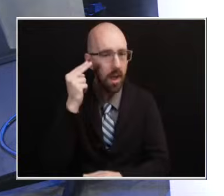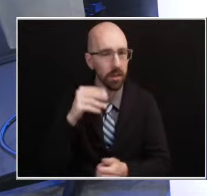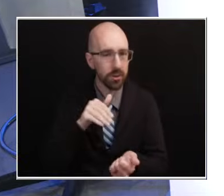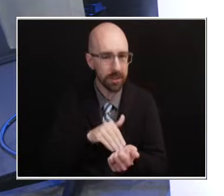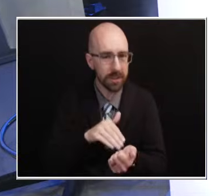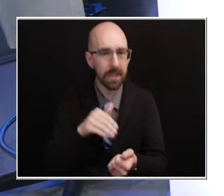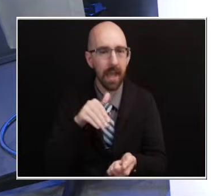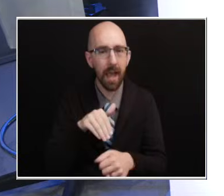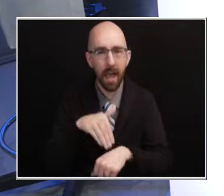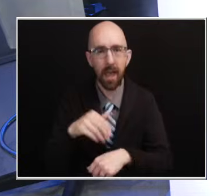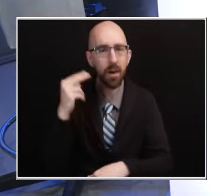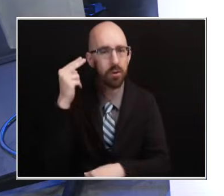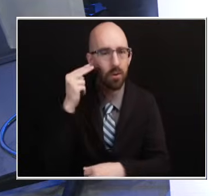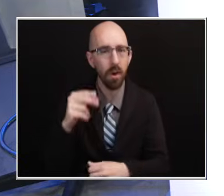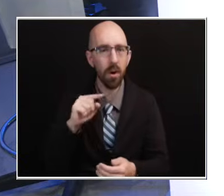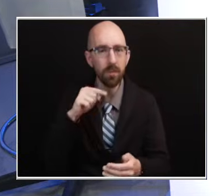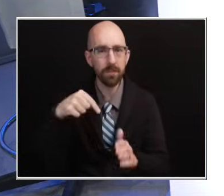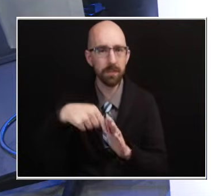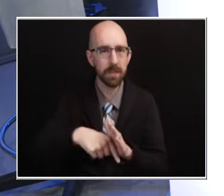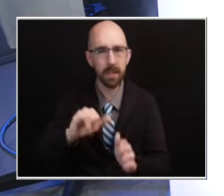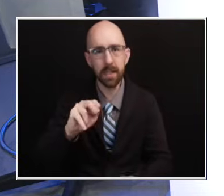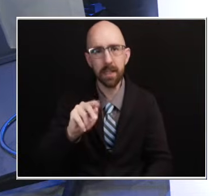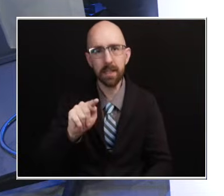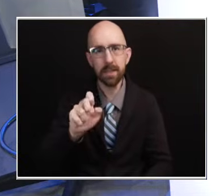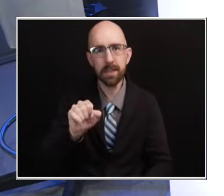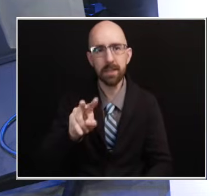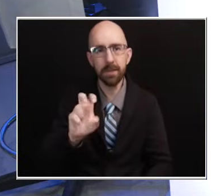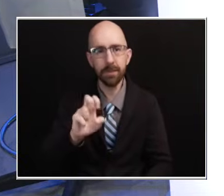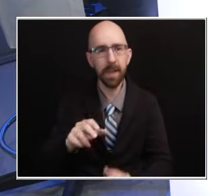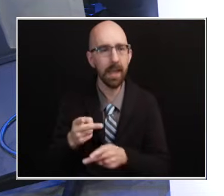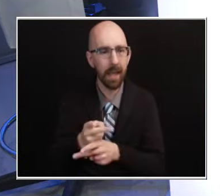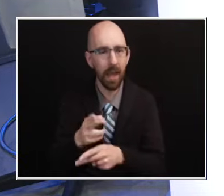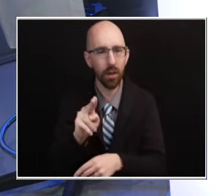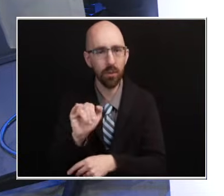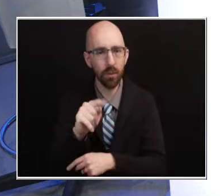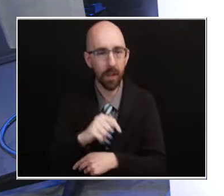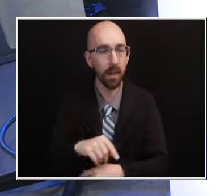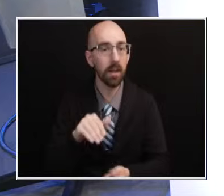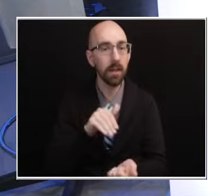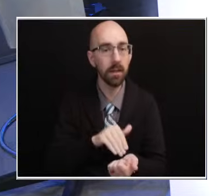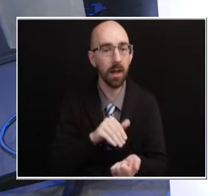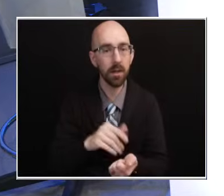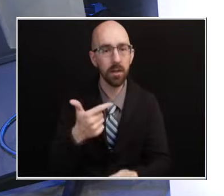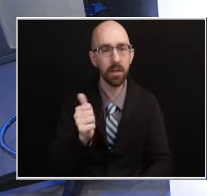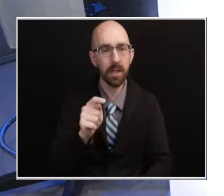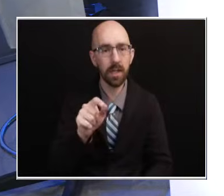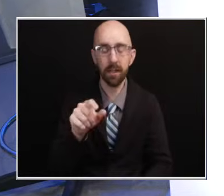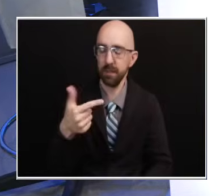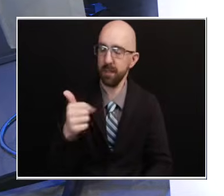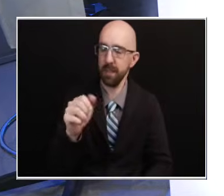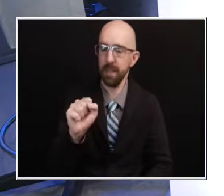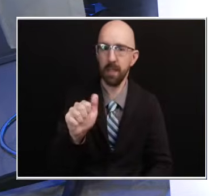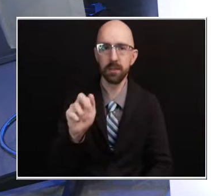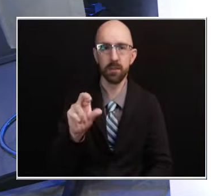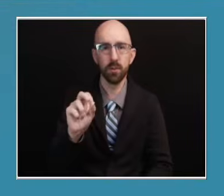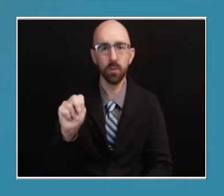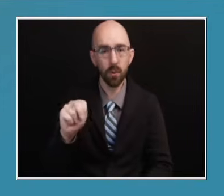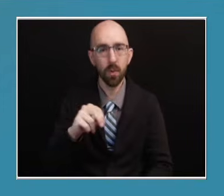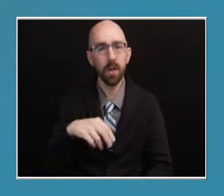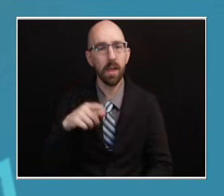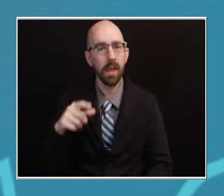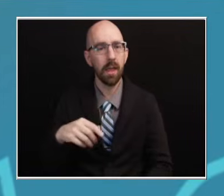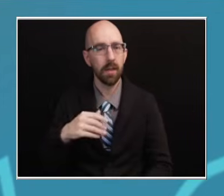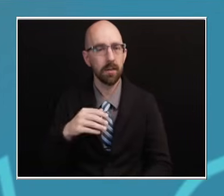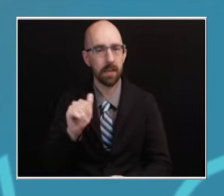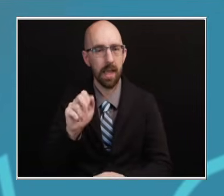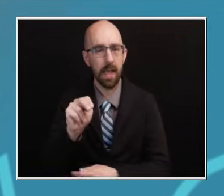Unit. We're also joined by Dr. Andrew Gassaroon, an anesthesiologist and critical care specialist. We also have Dr.